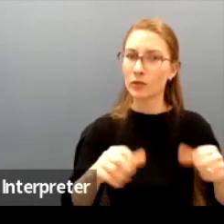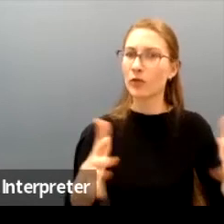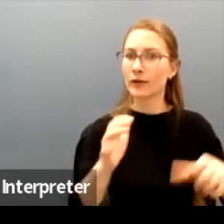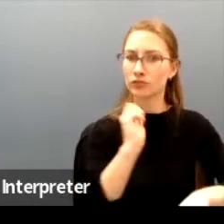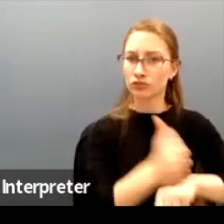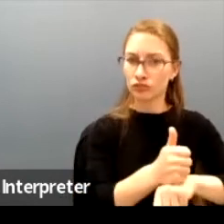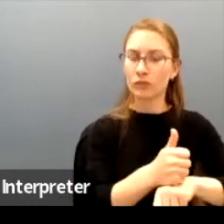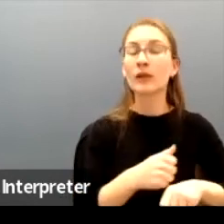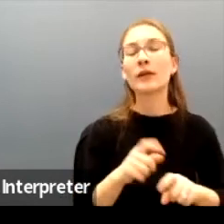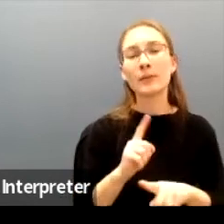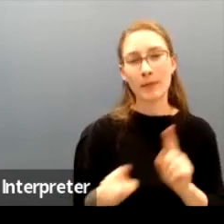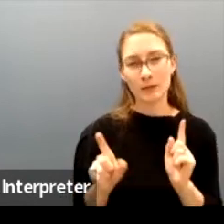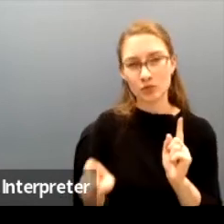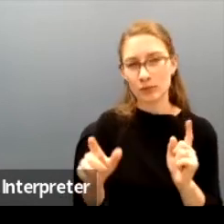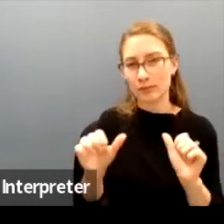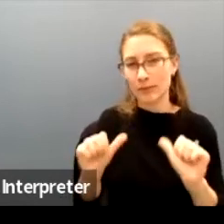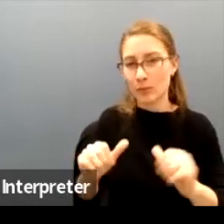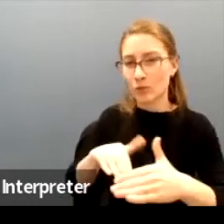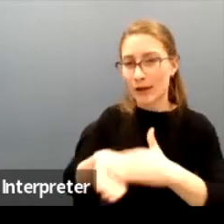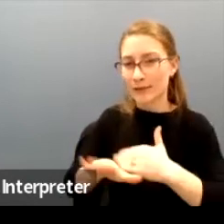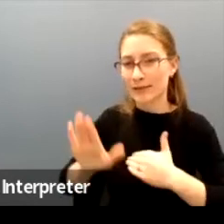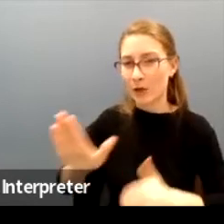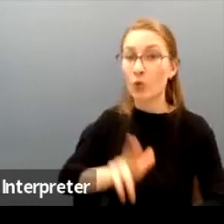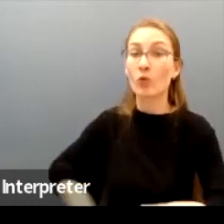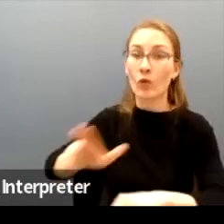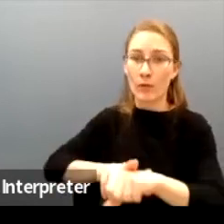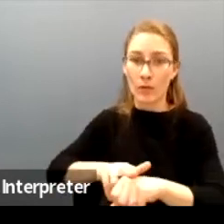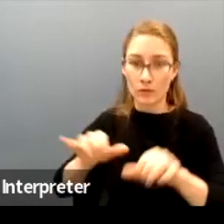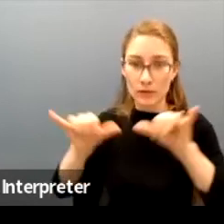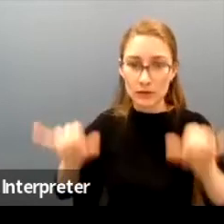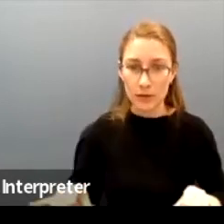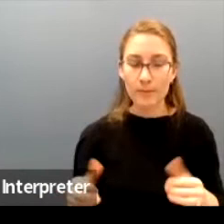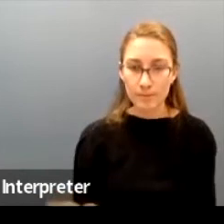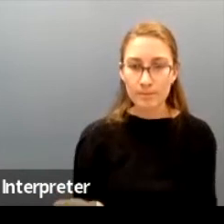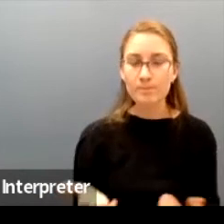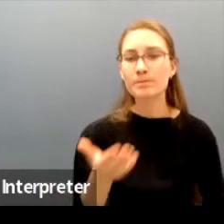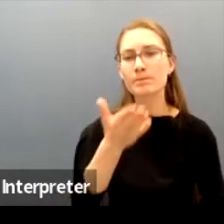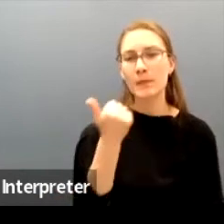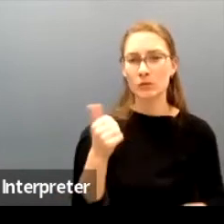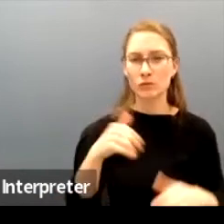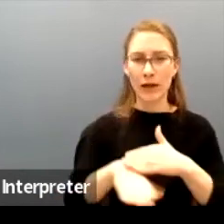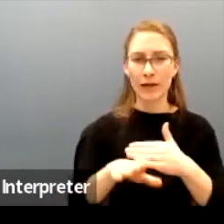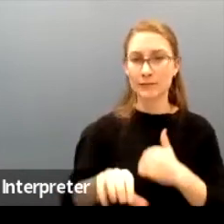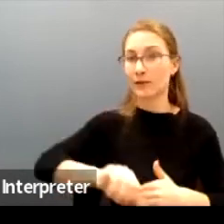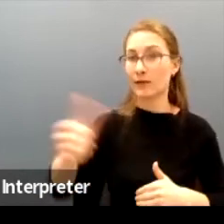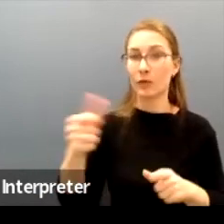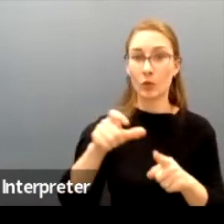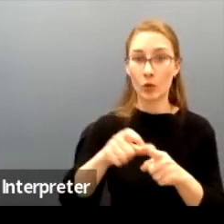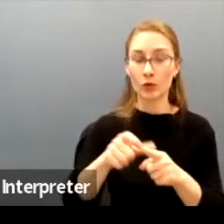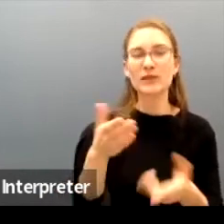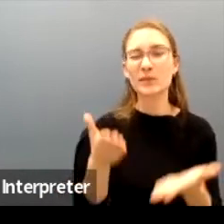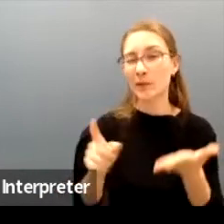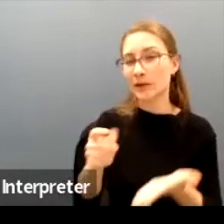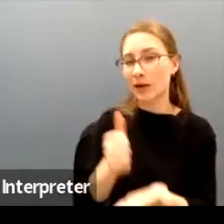their system usually looks like, so they just have availability and, again, those opportunities and access to words that maybe they want to say and they just need help to find